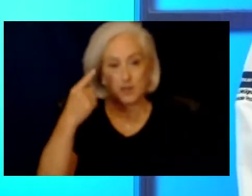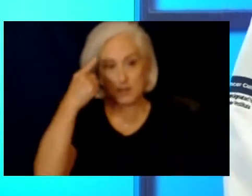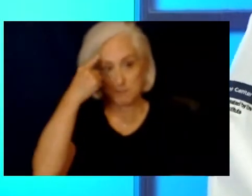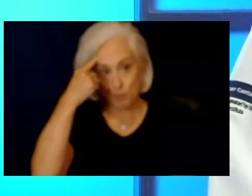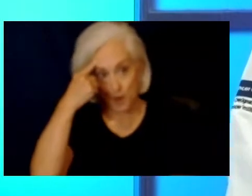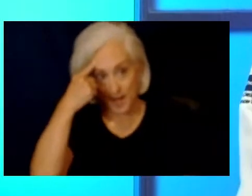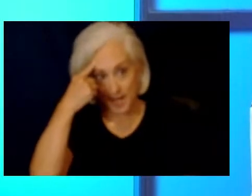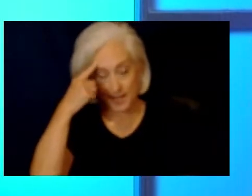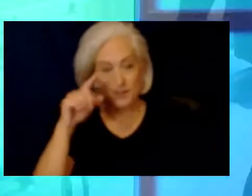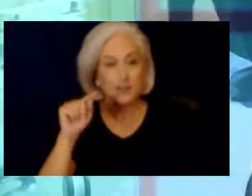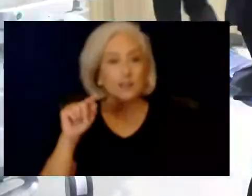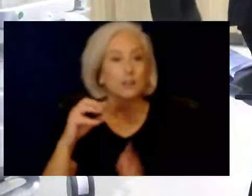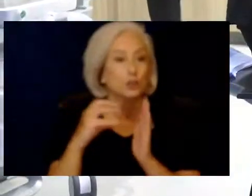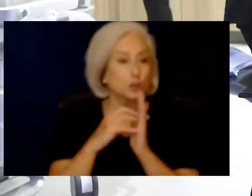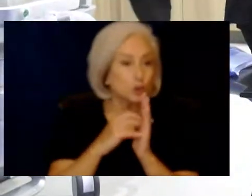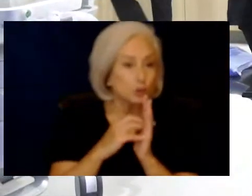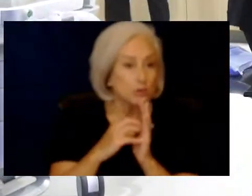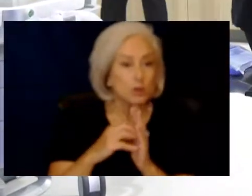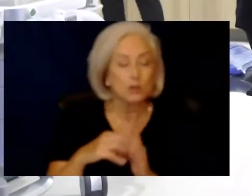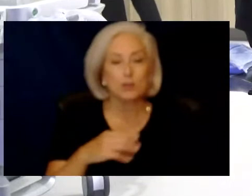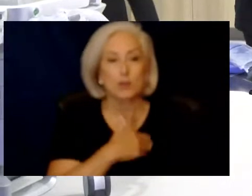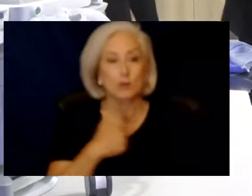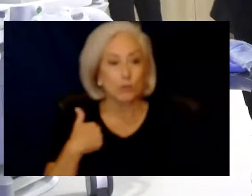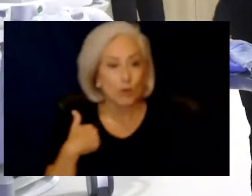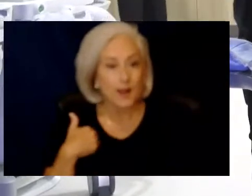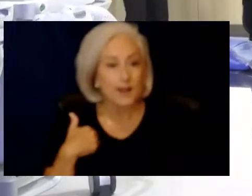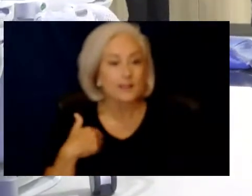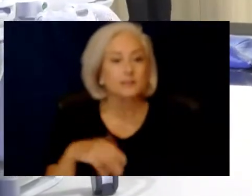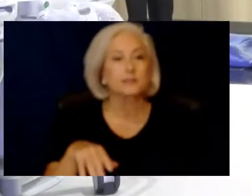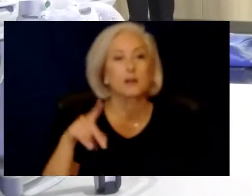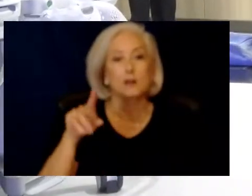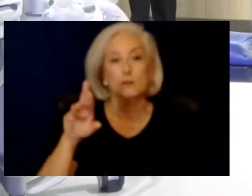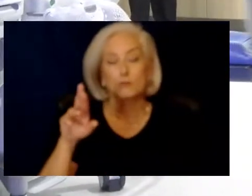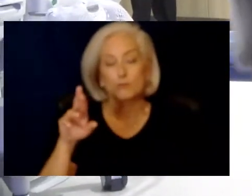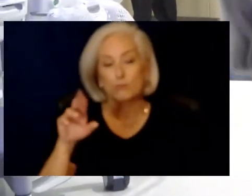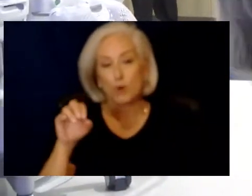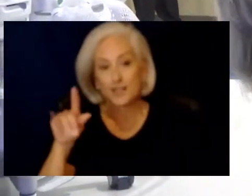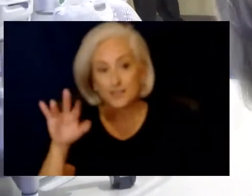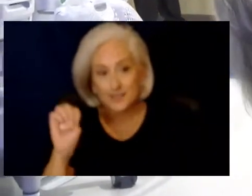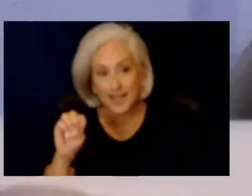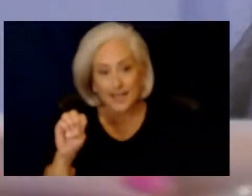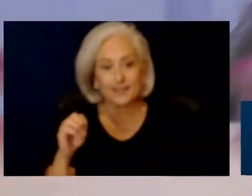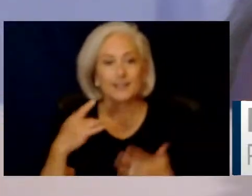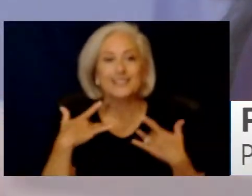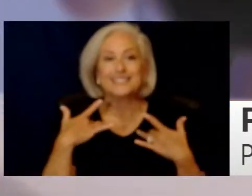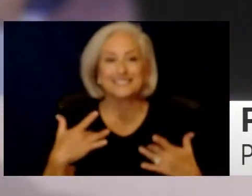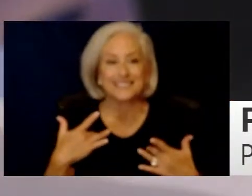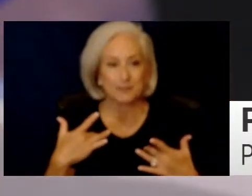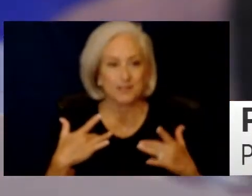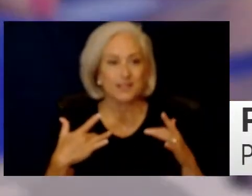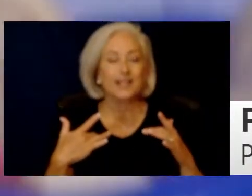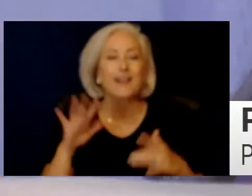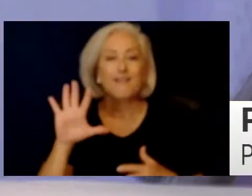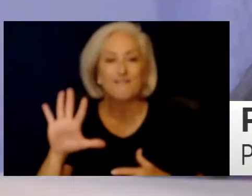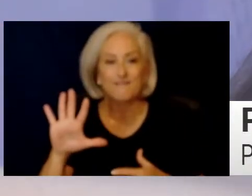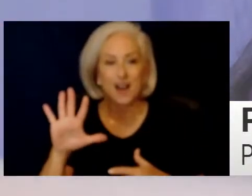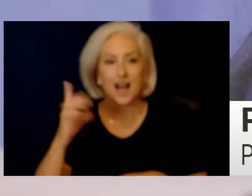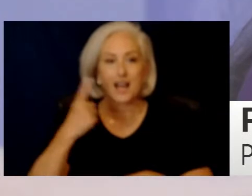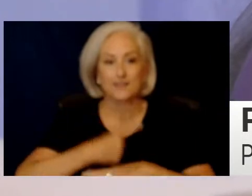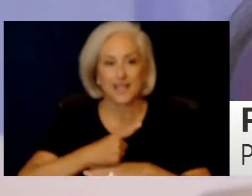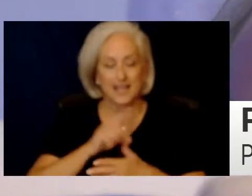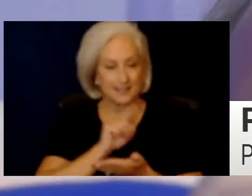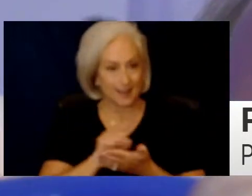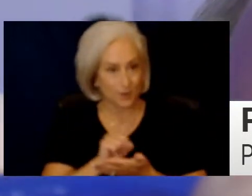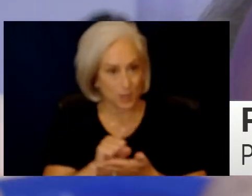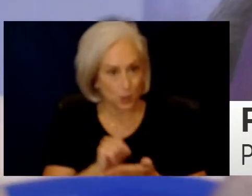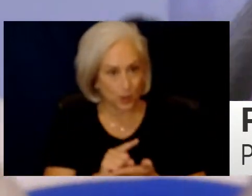breast cancer or prostate cancer, it's 5 days a week for often 4 to 6 weeks often. And in terms of how long it